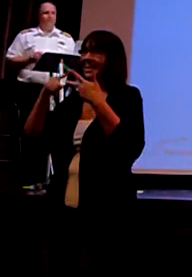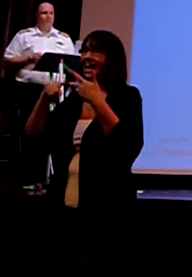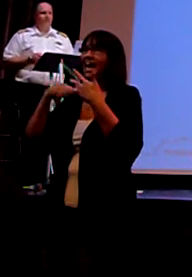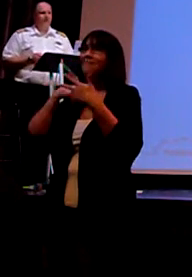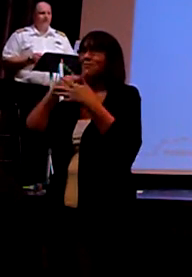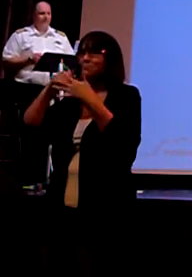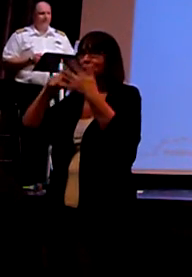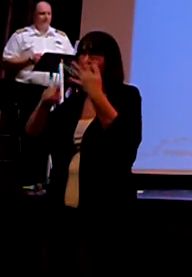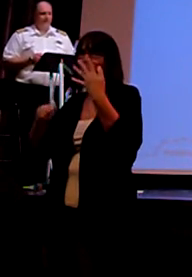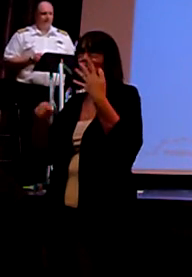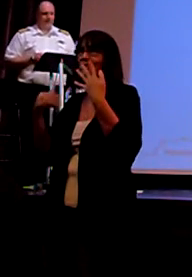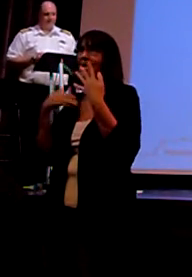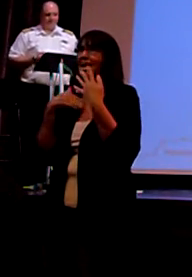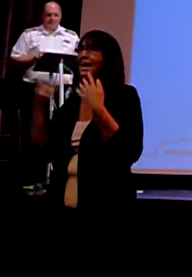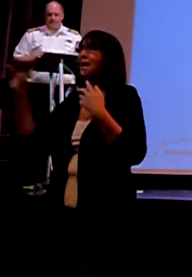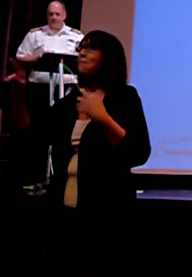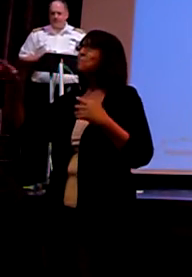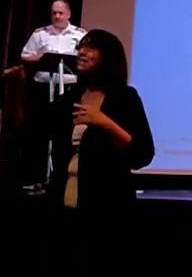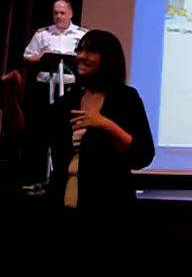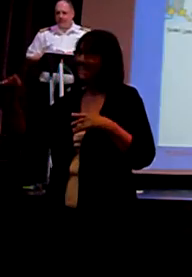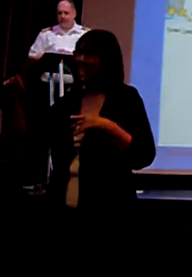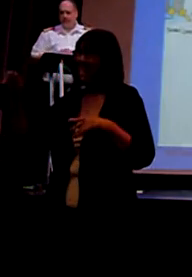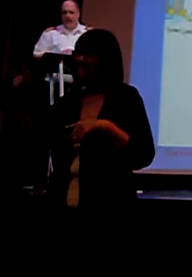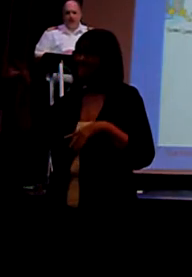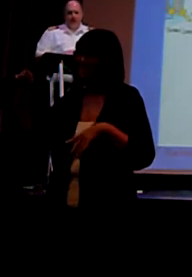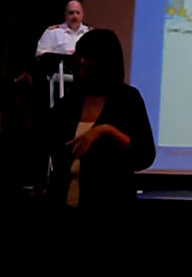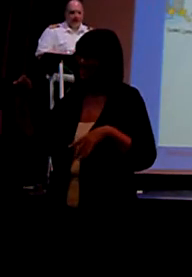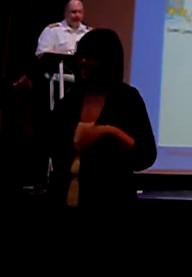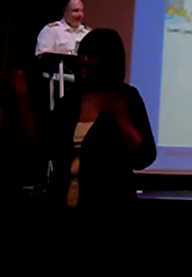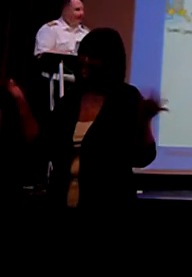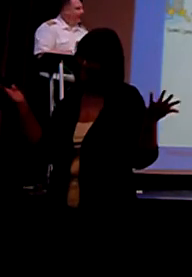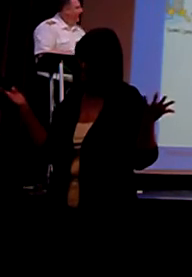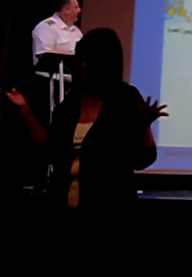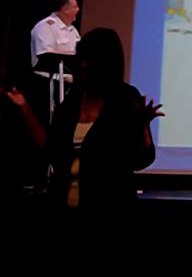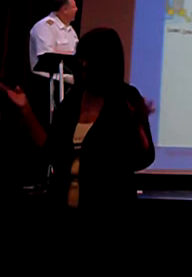course, pizza.